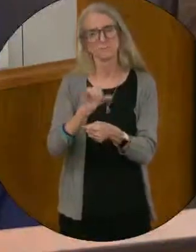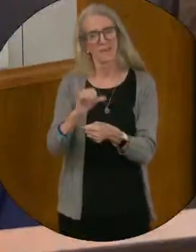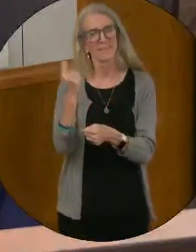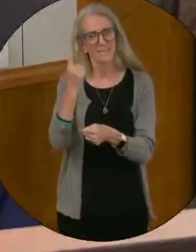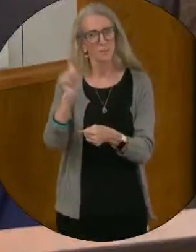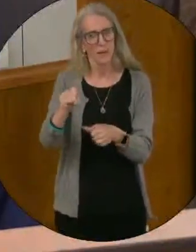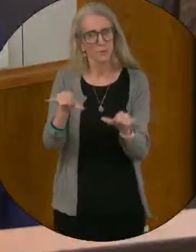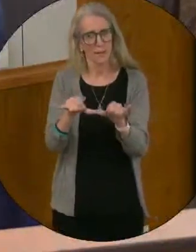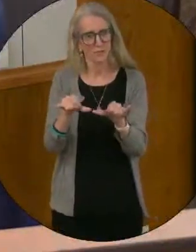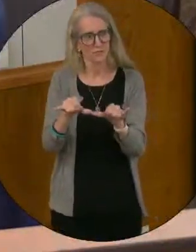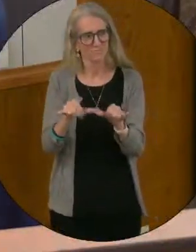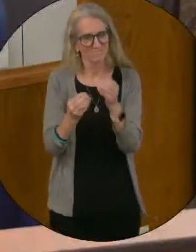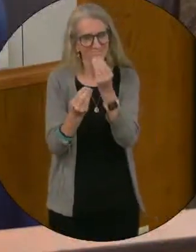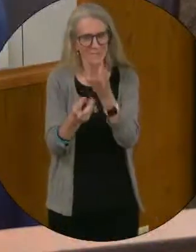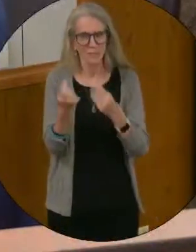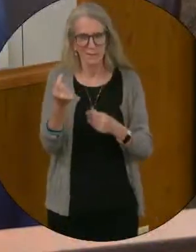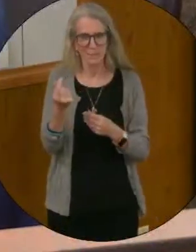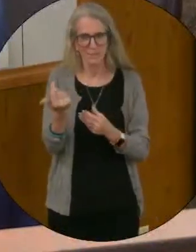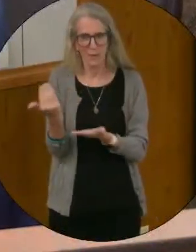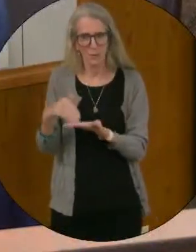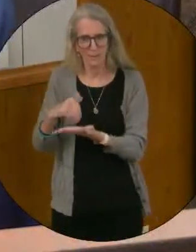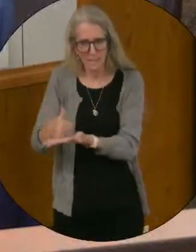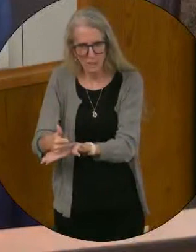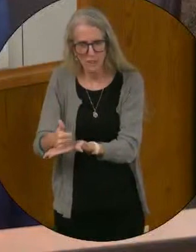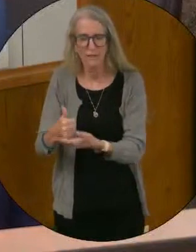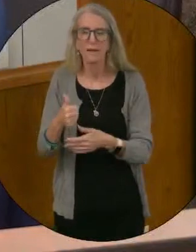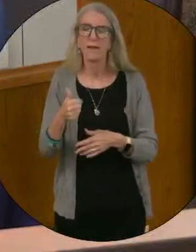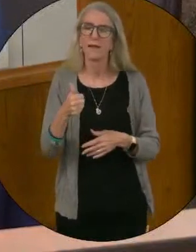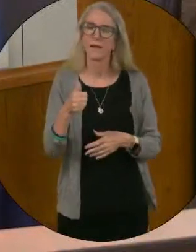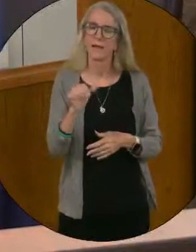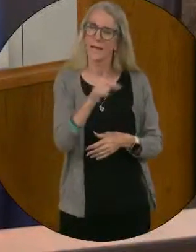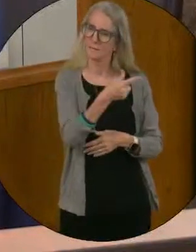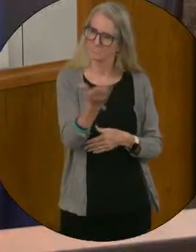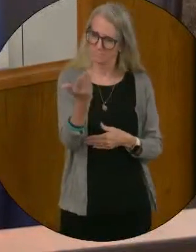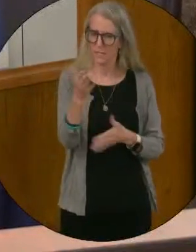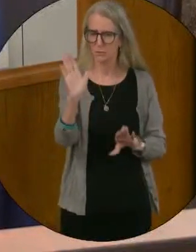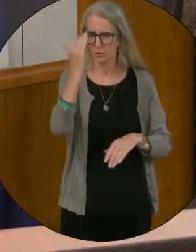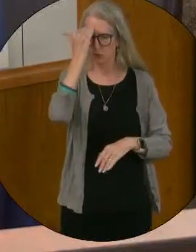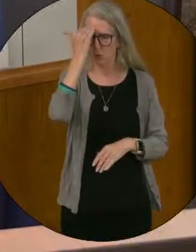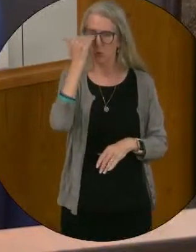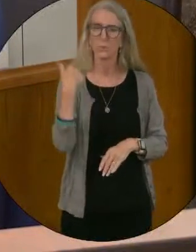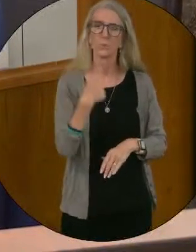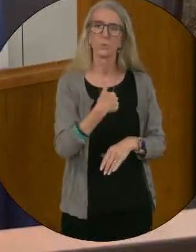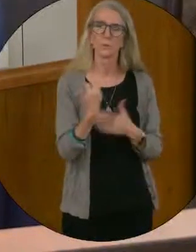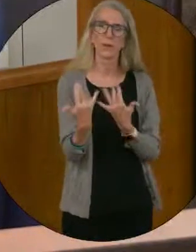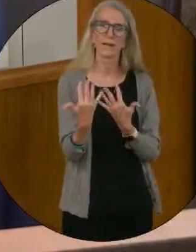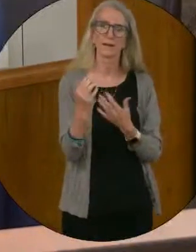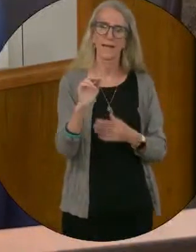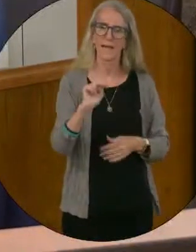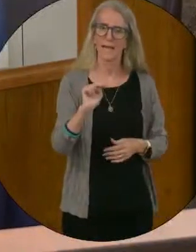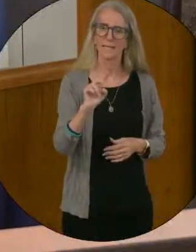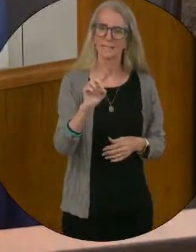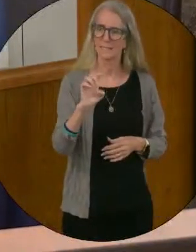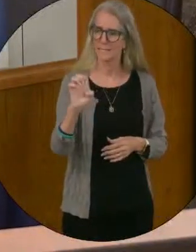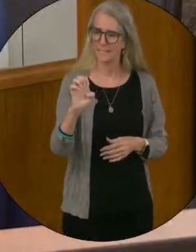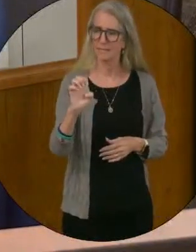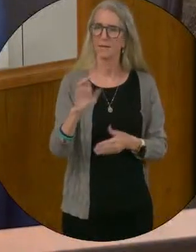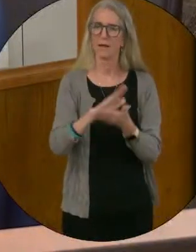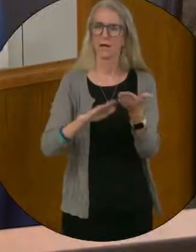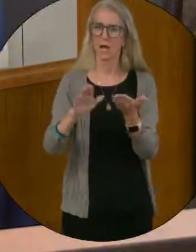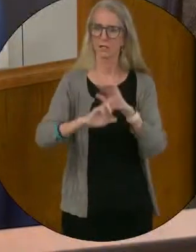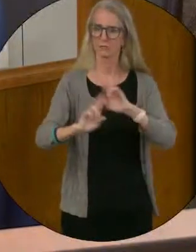measure. That tells you a little bit about remediation. And as you know, that we're still waiting on NDE to approve their college readiness